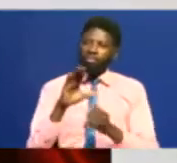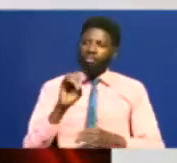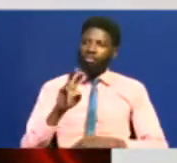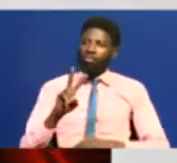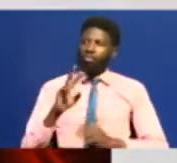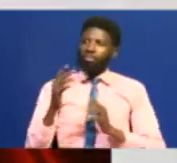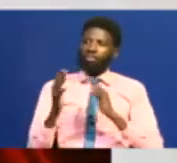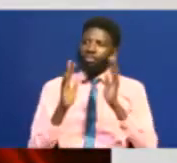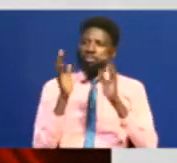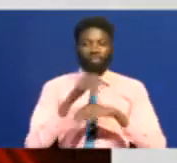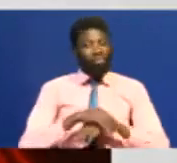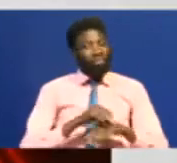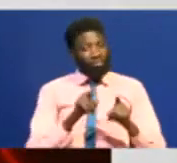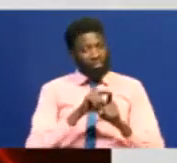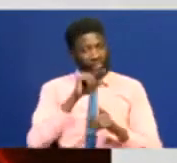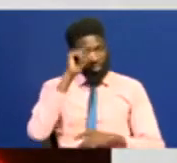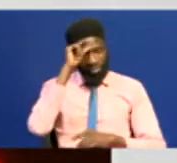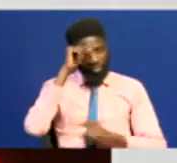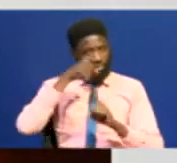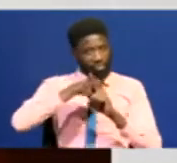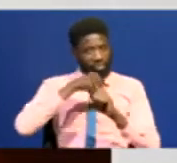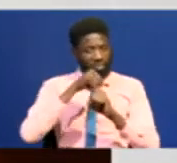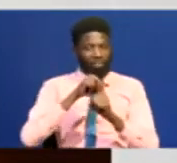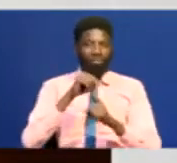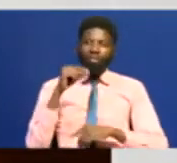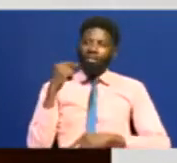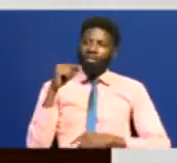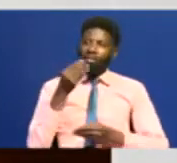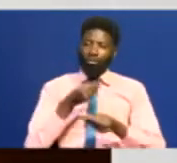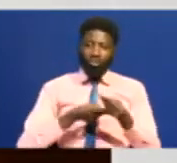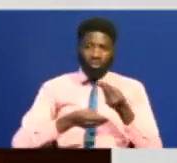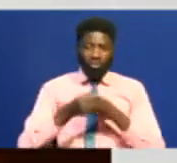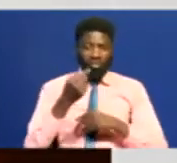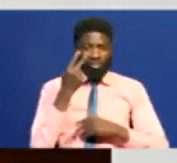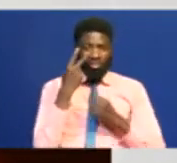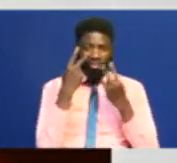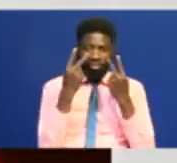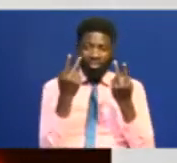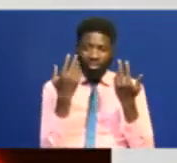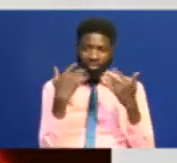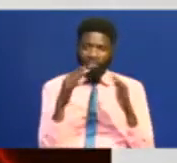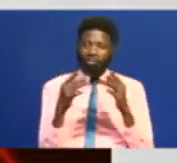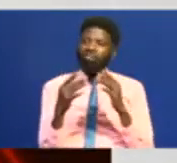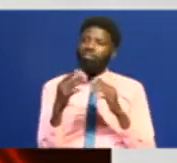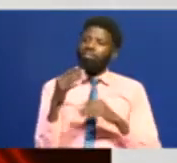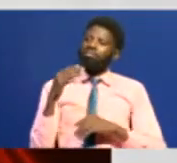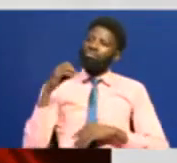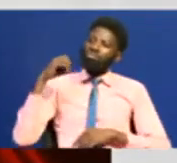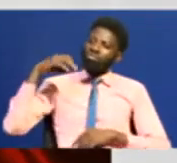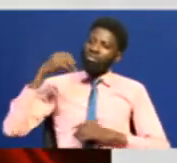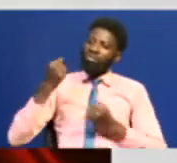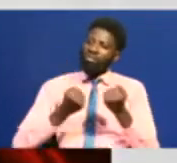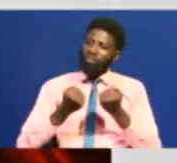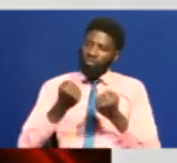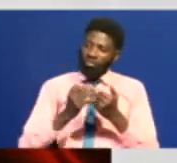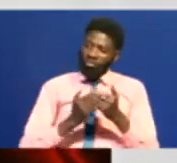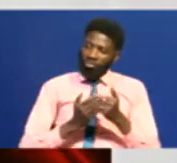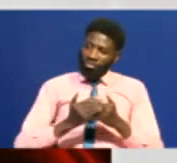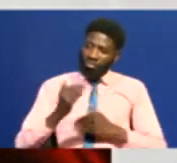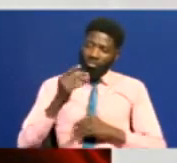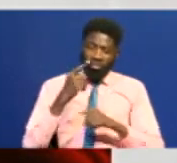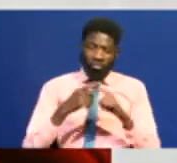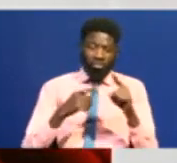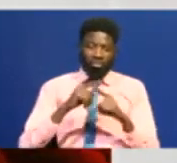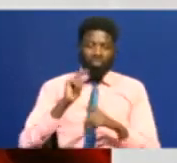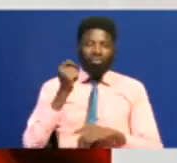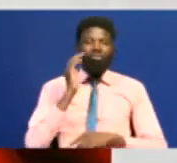given that the government also is championing for green economy, we've seen even electrical cars. Down the years, will we be seeing Kenya